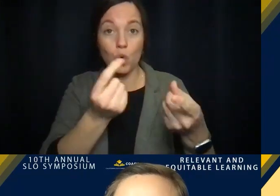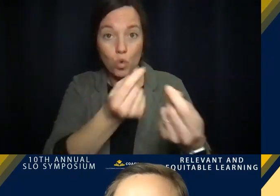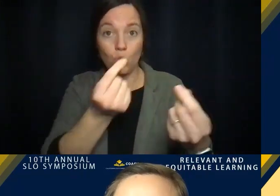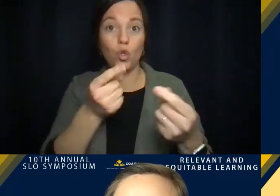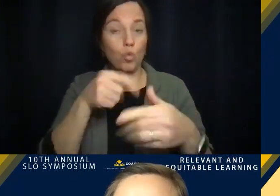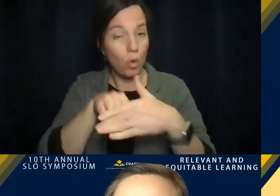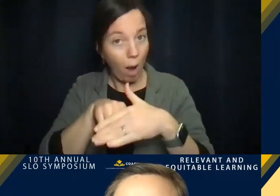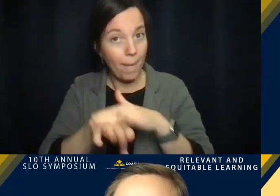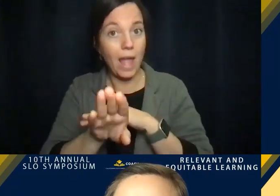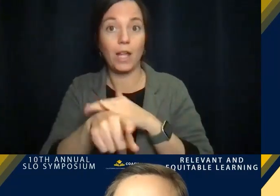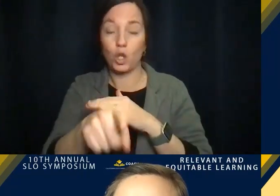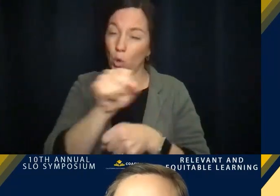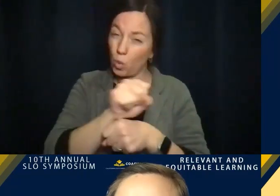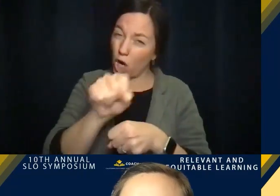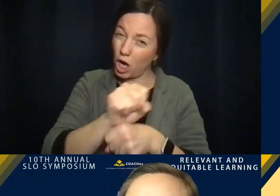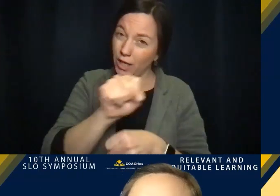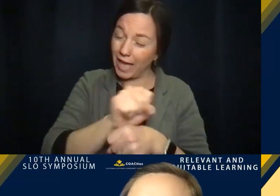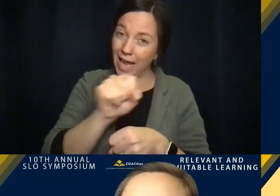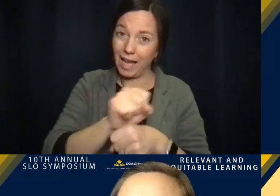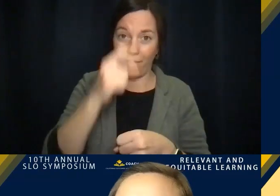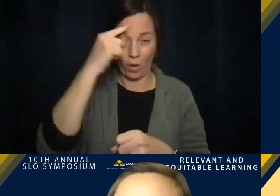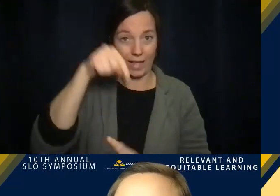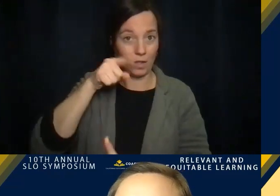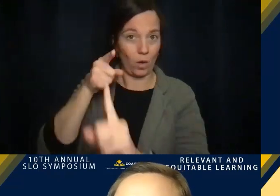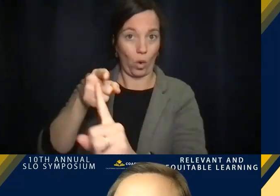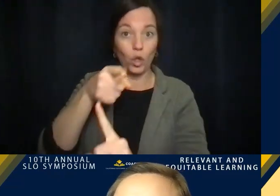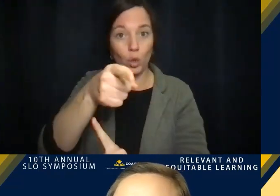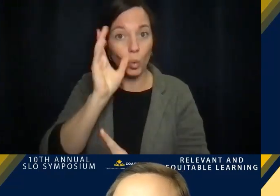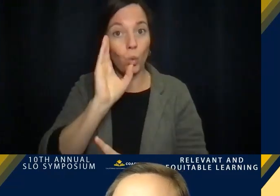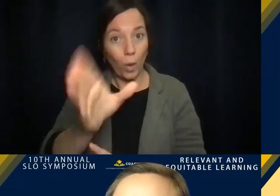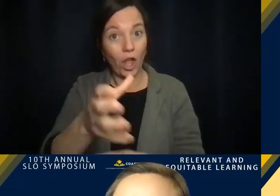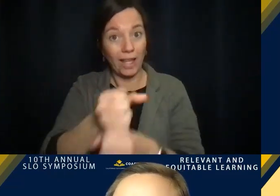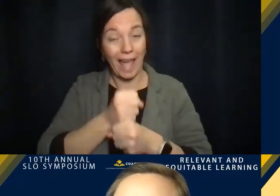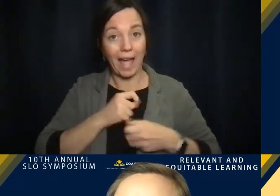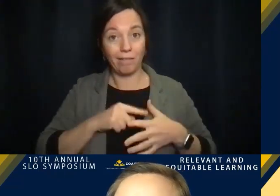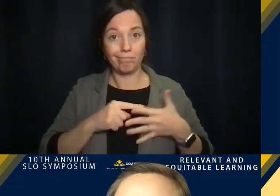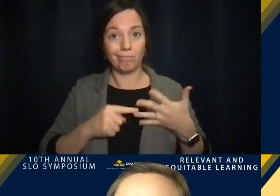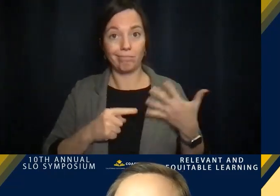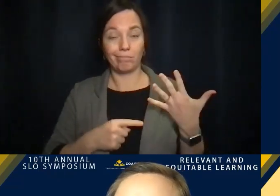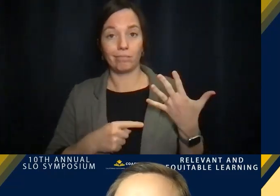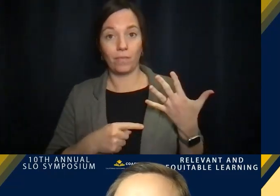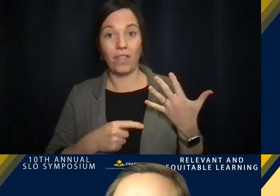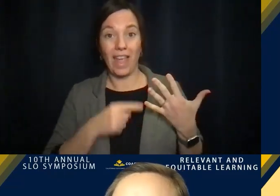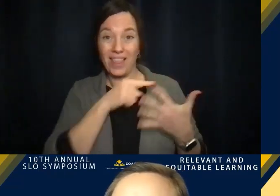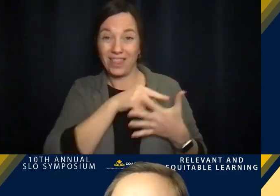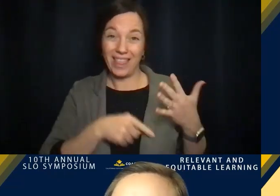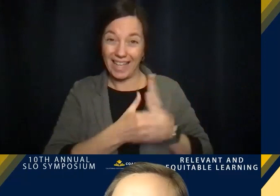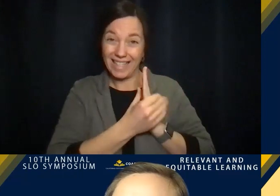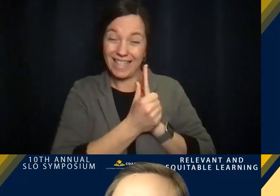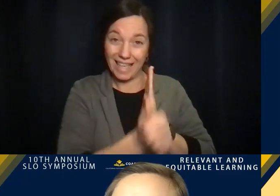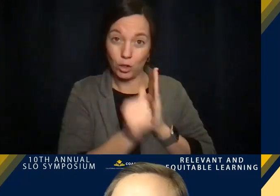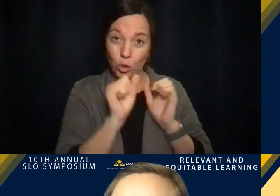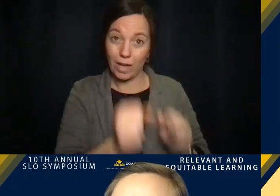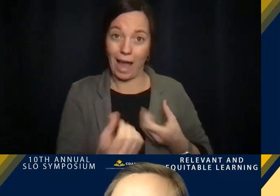and you're working towards this, this is what we're going to give you. You're going to be able to take these skills with you and apply